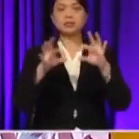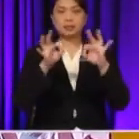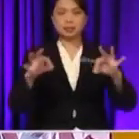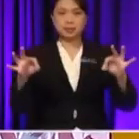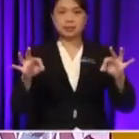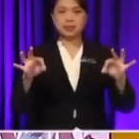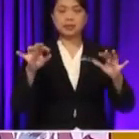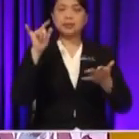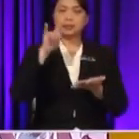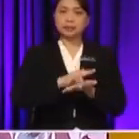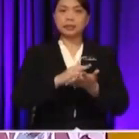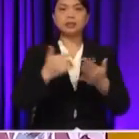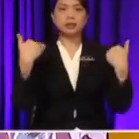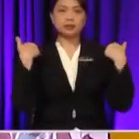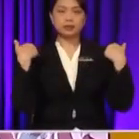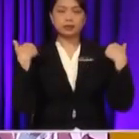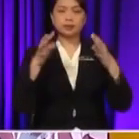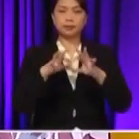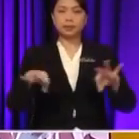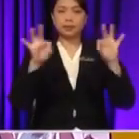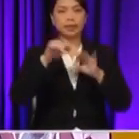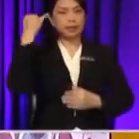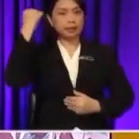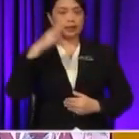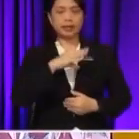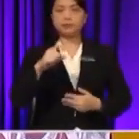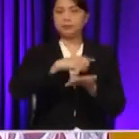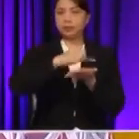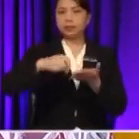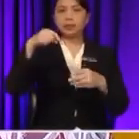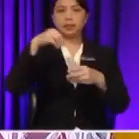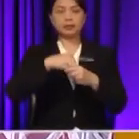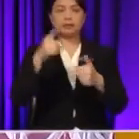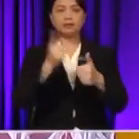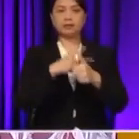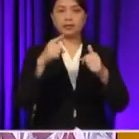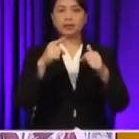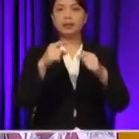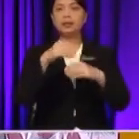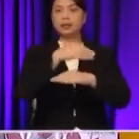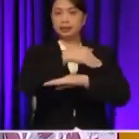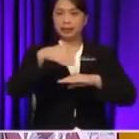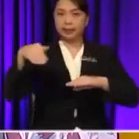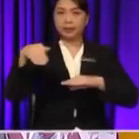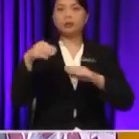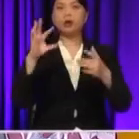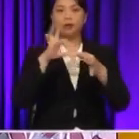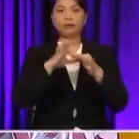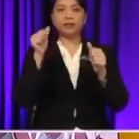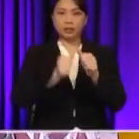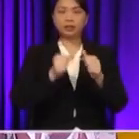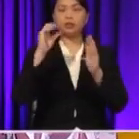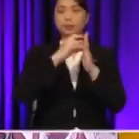of the main idea of the paragraph and it is written in the first line of each paragraph. Okay, we also can